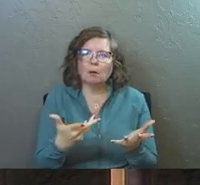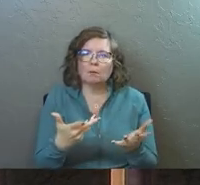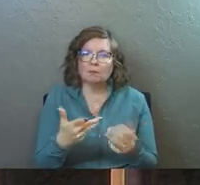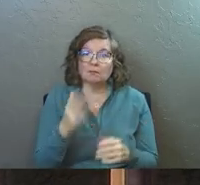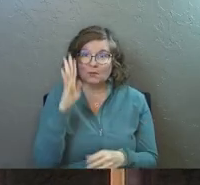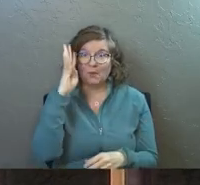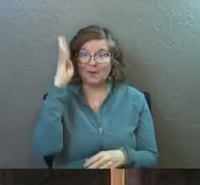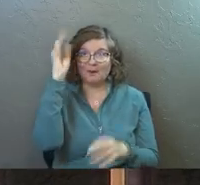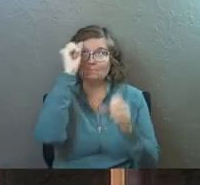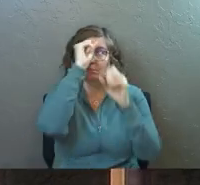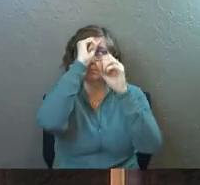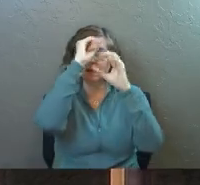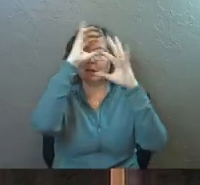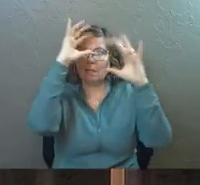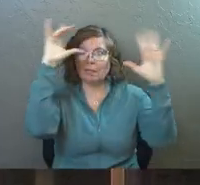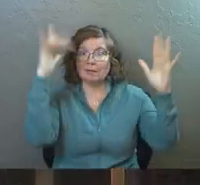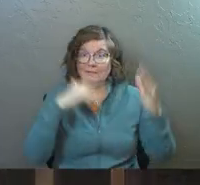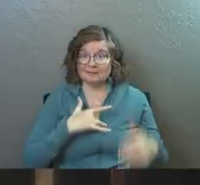Your imagination.